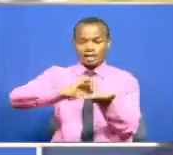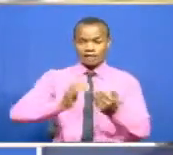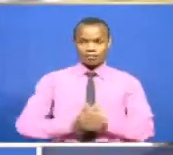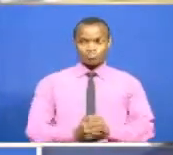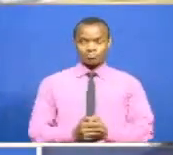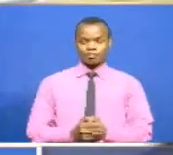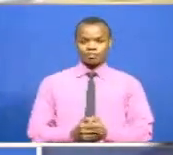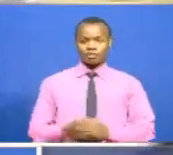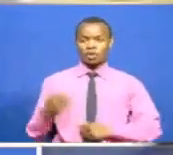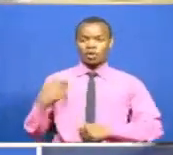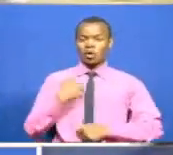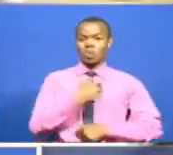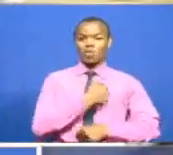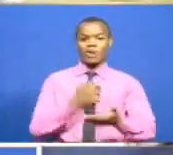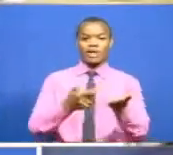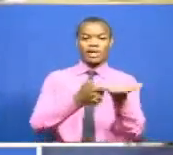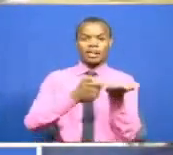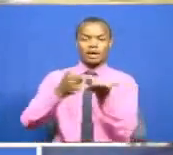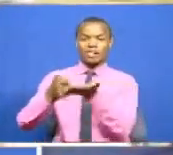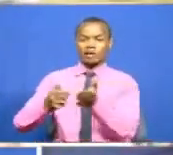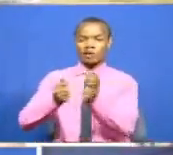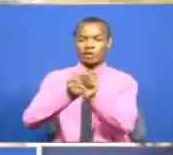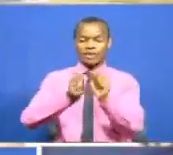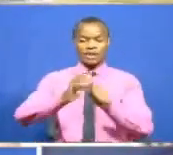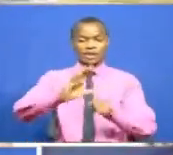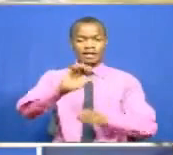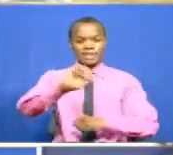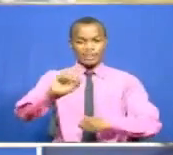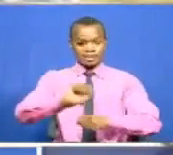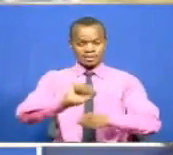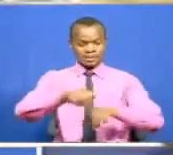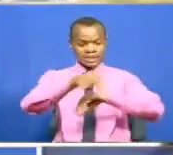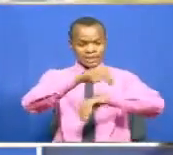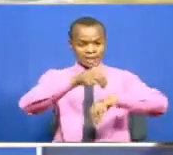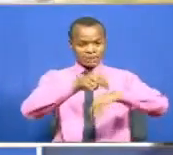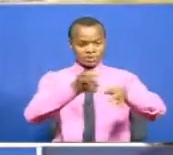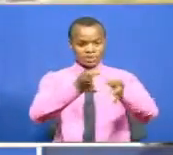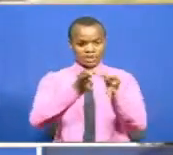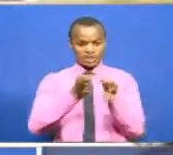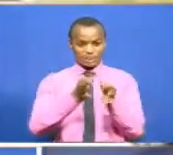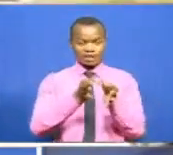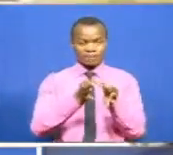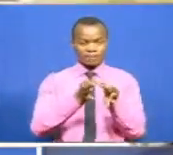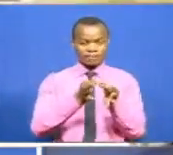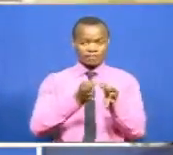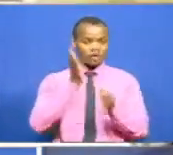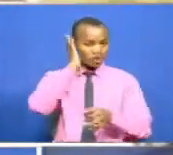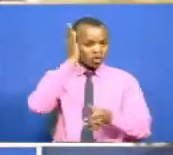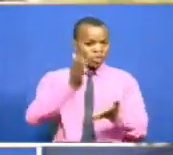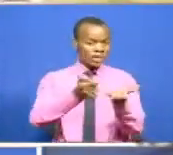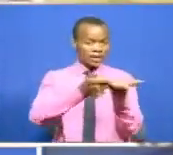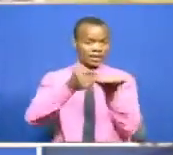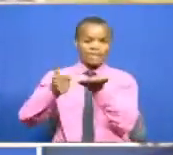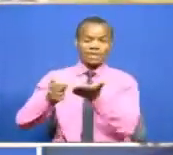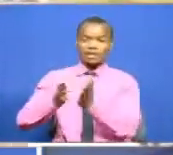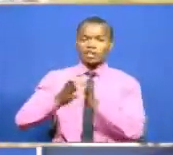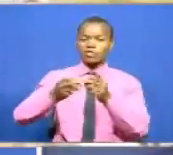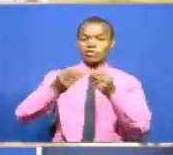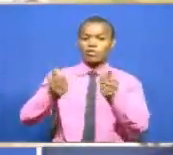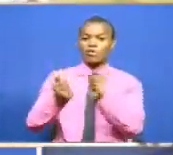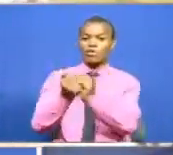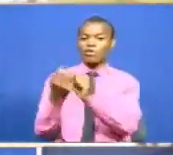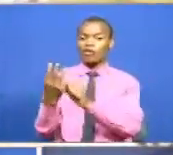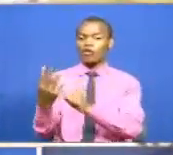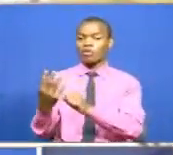with my brother CS Ukuriatani. We are going to leave no stone unturned. Over 14 billion will